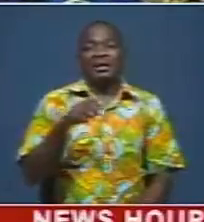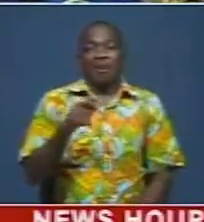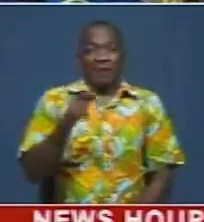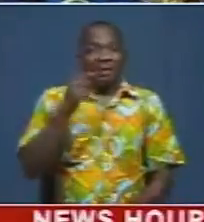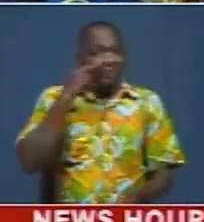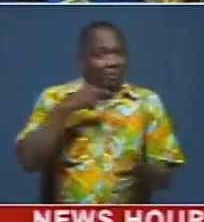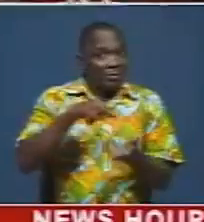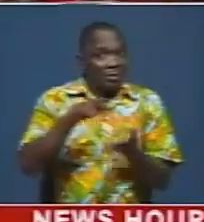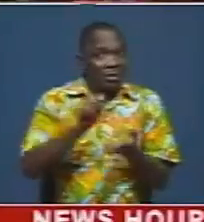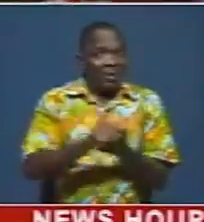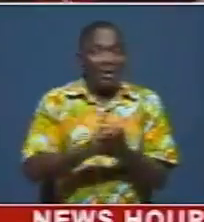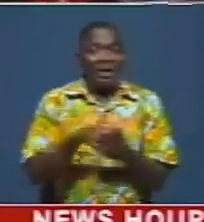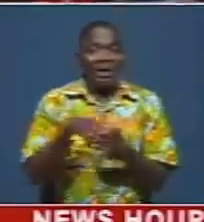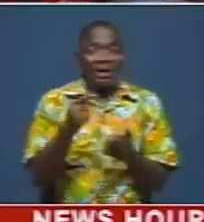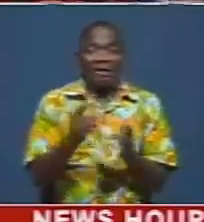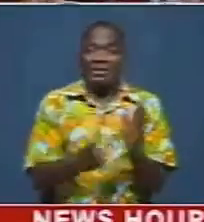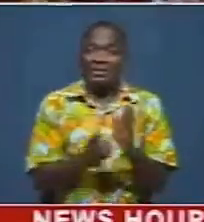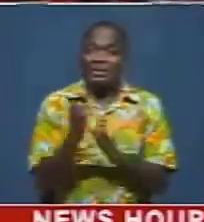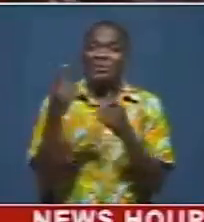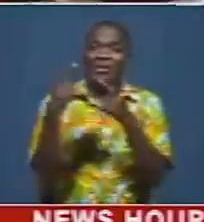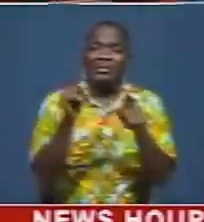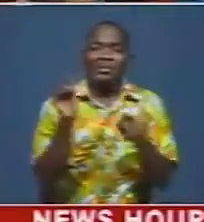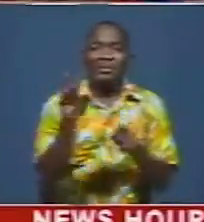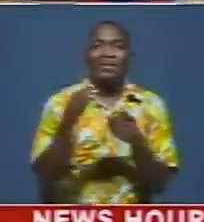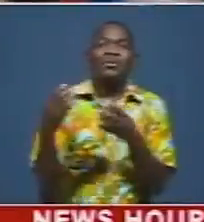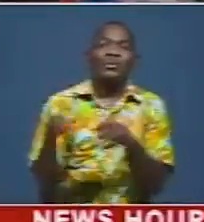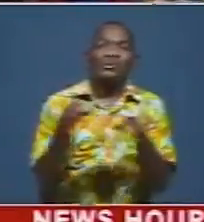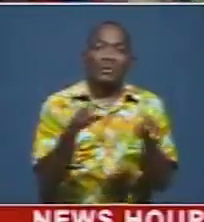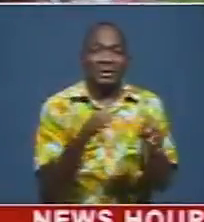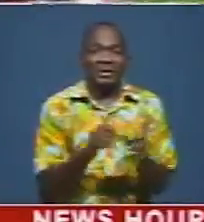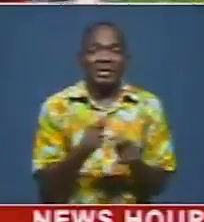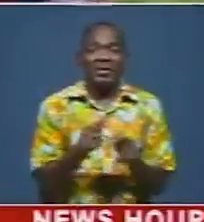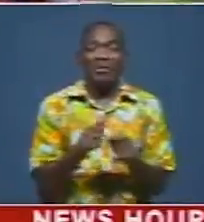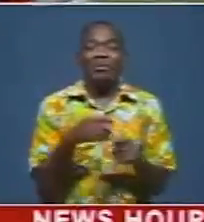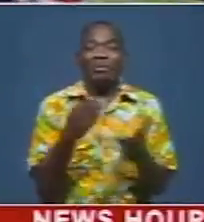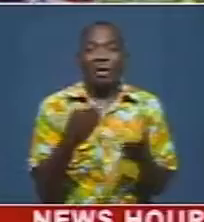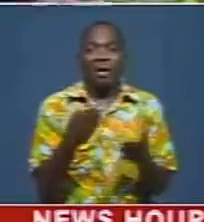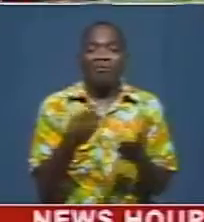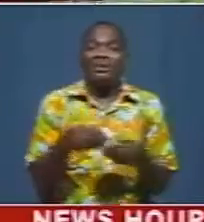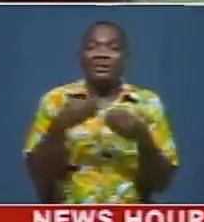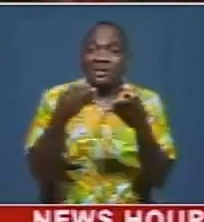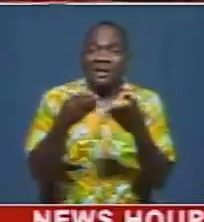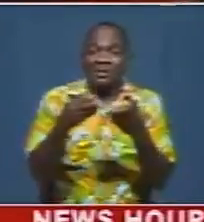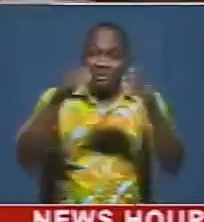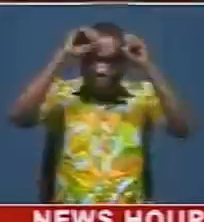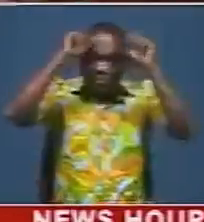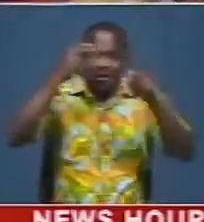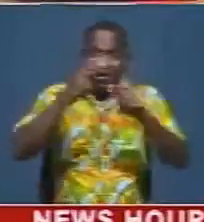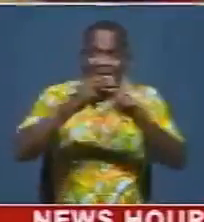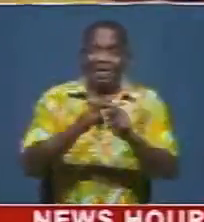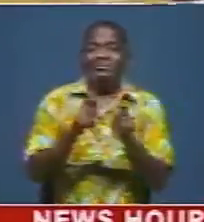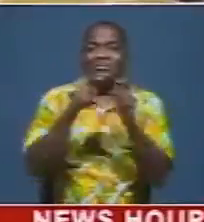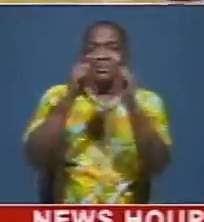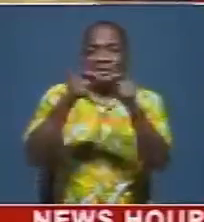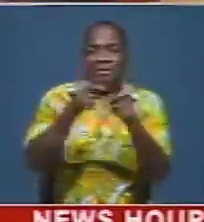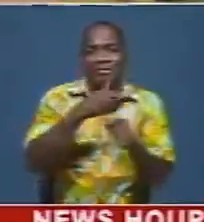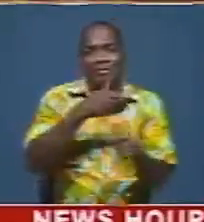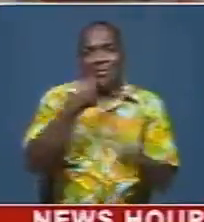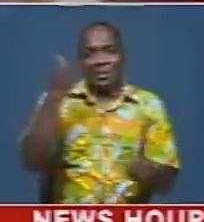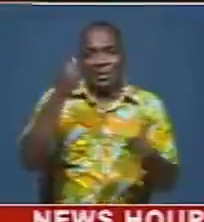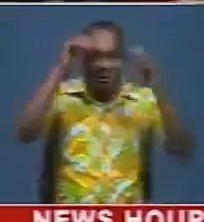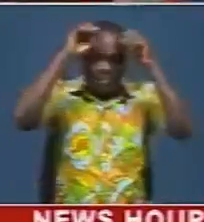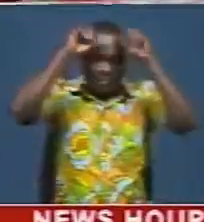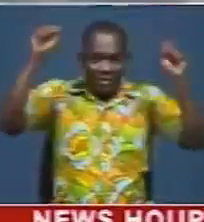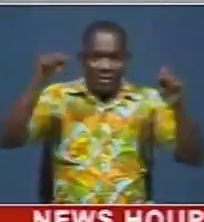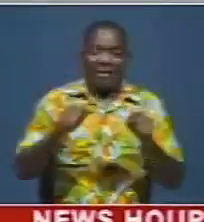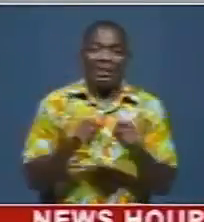recognition of the development that has taken place in the community, conferred the title Nana Oyadze Nokwafo, the first on President Akufo-Addo.